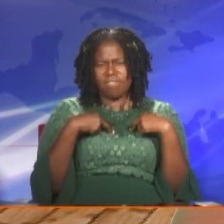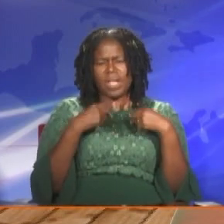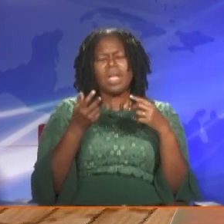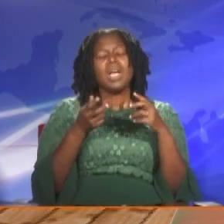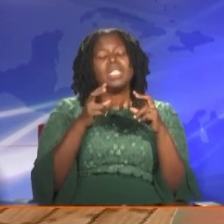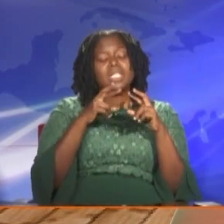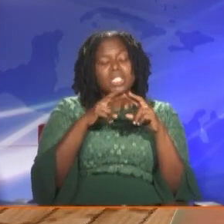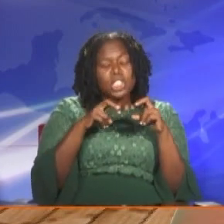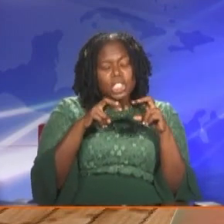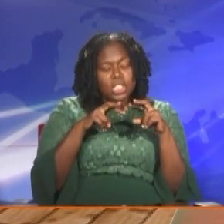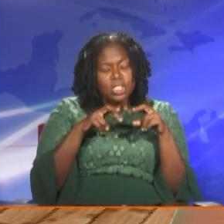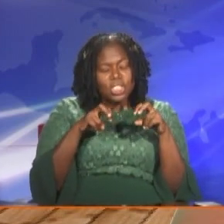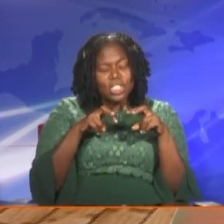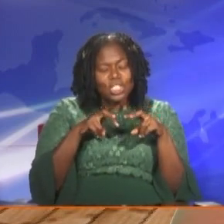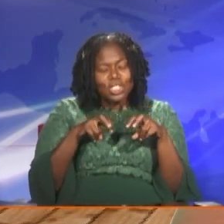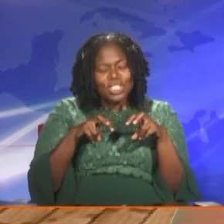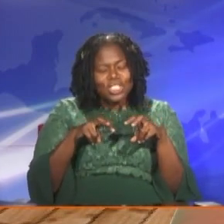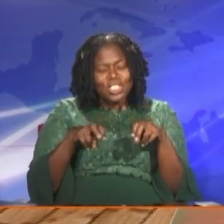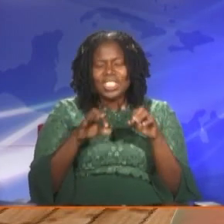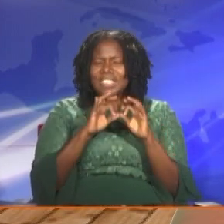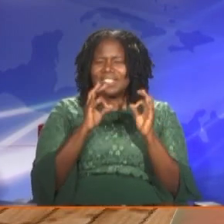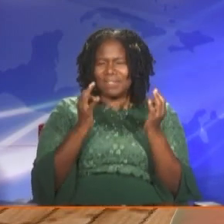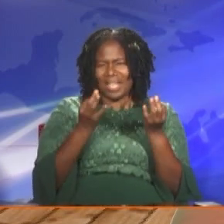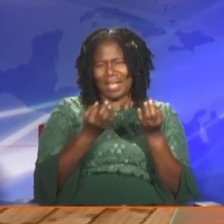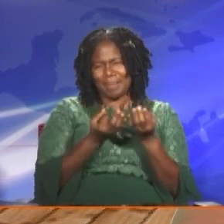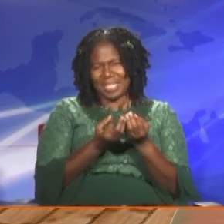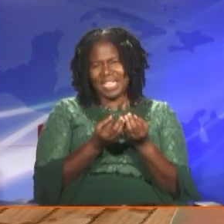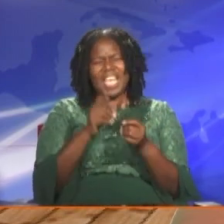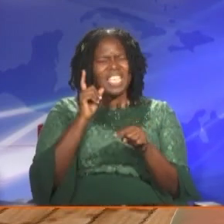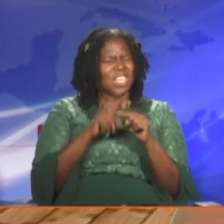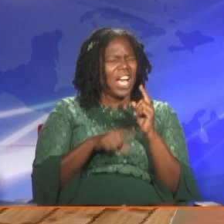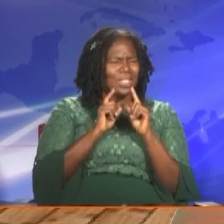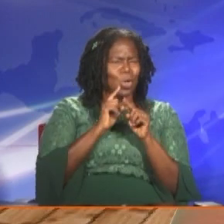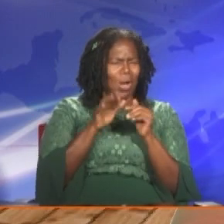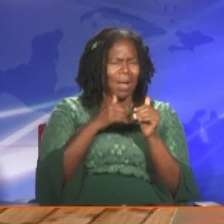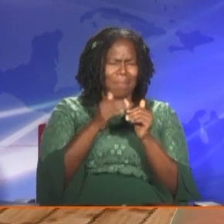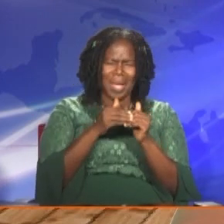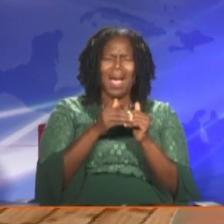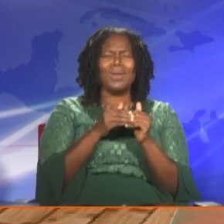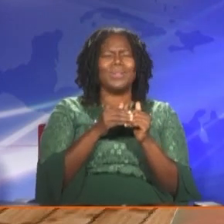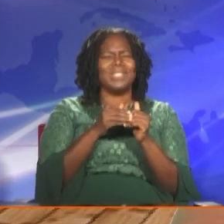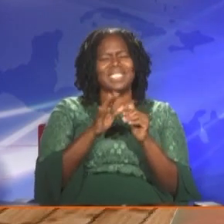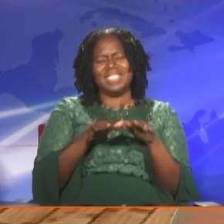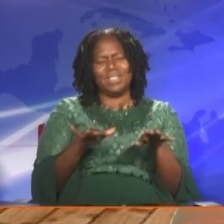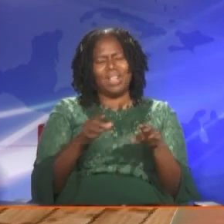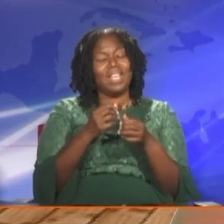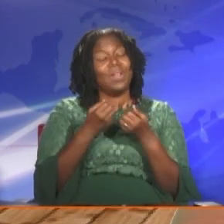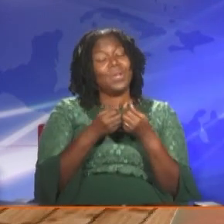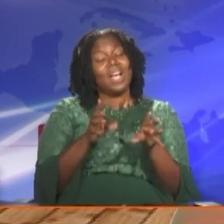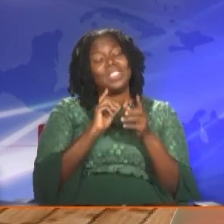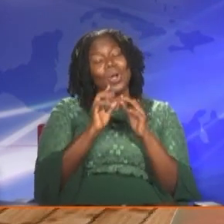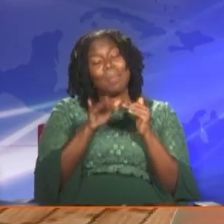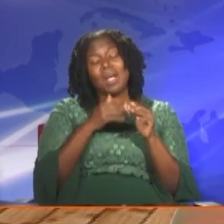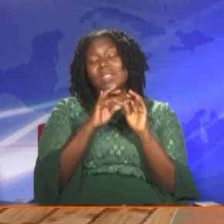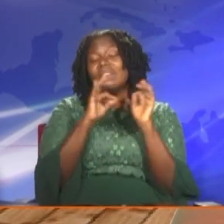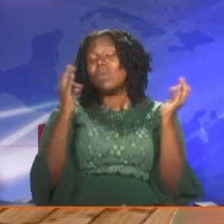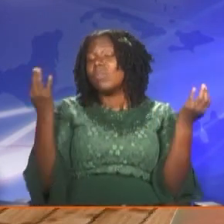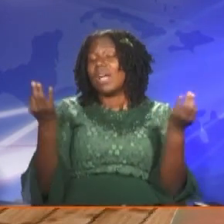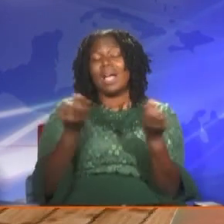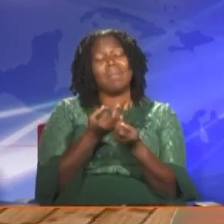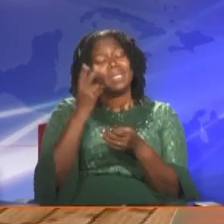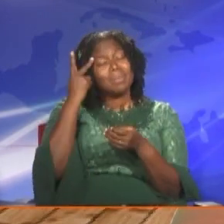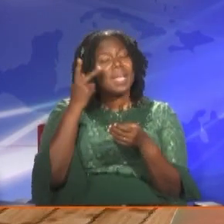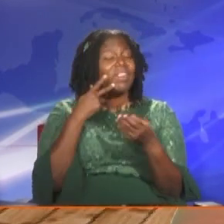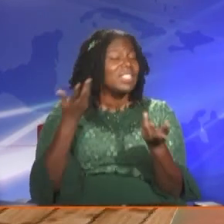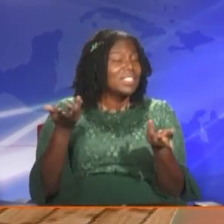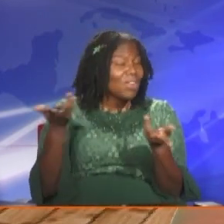family aspect of it, because you can't talk about children without their families, right? So yes, the ministry have quite a